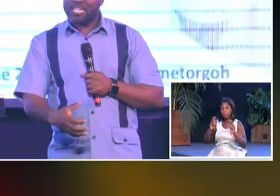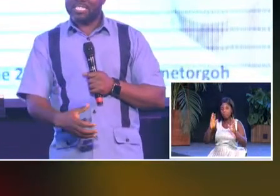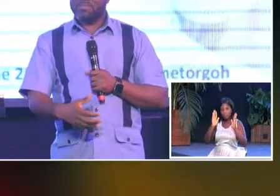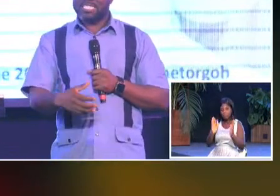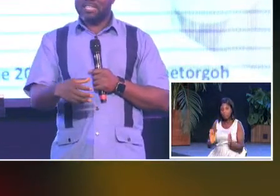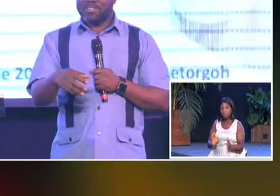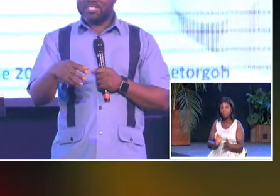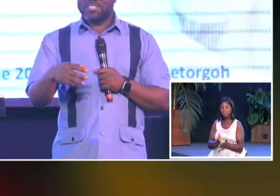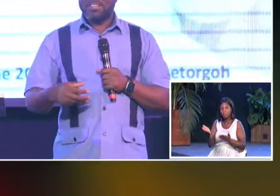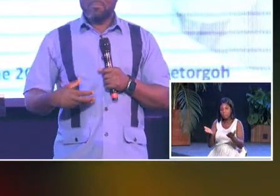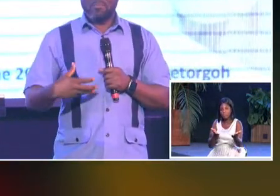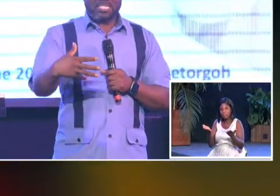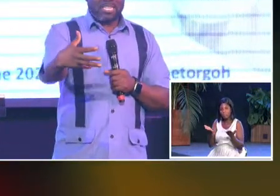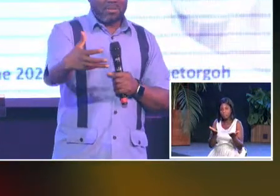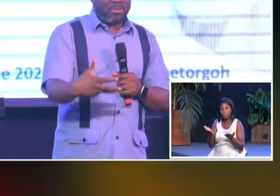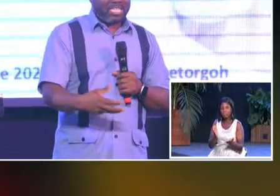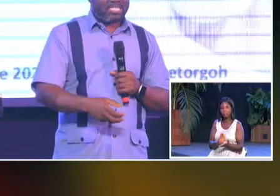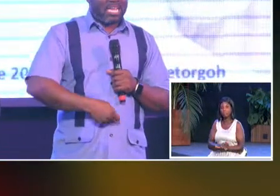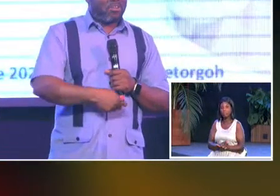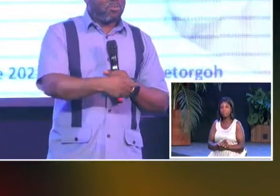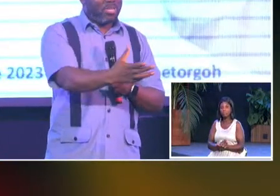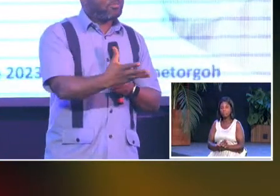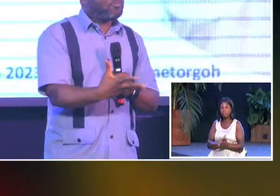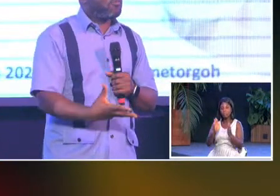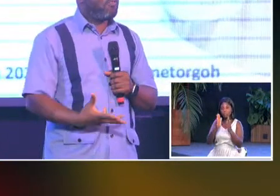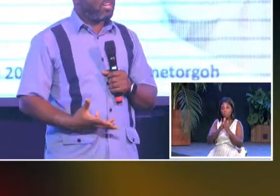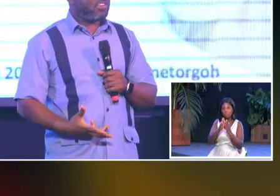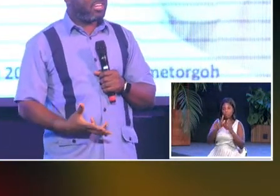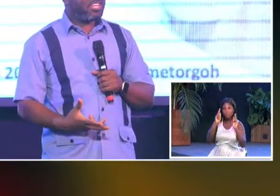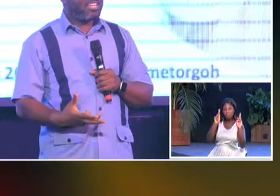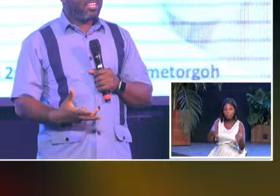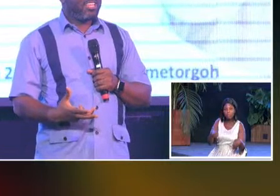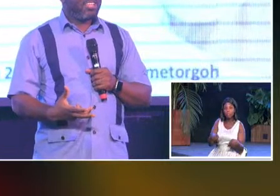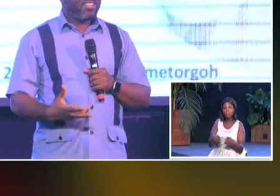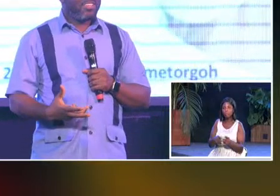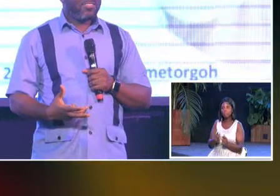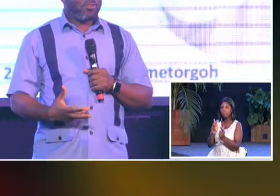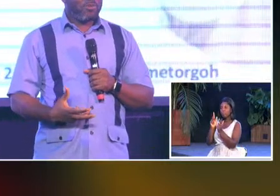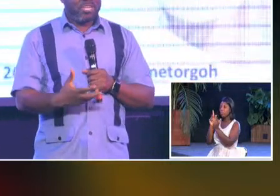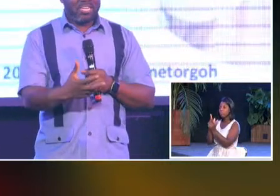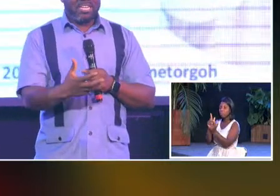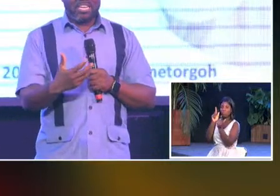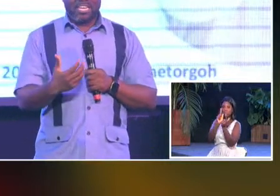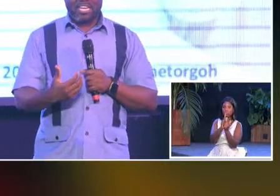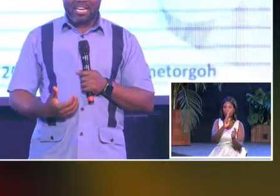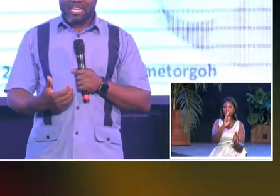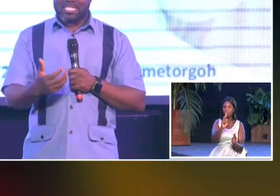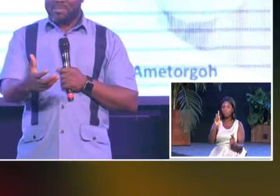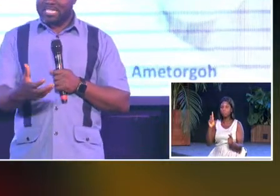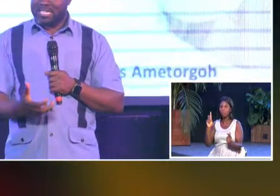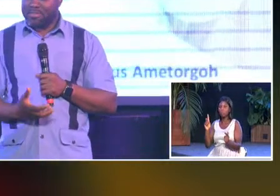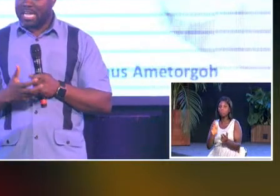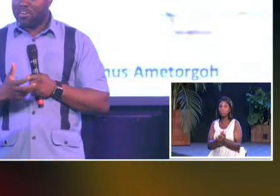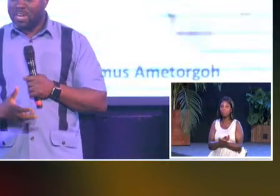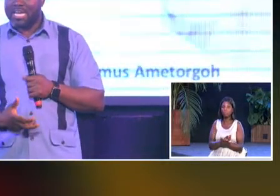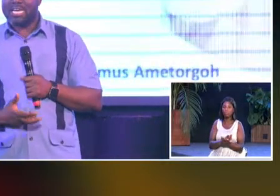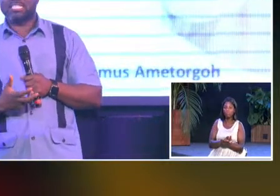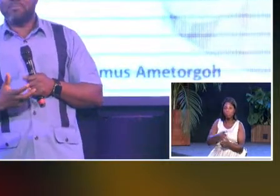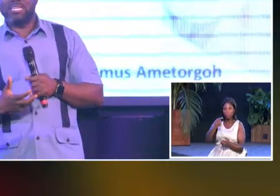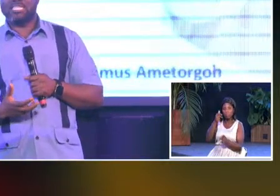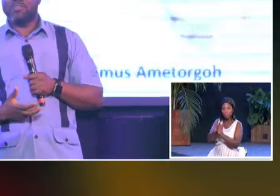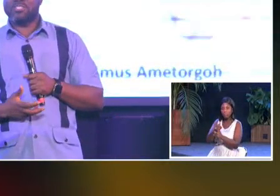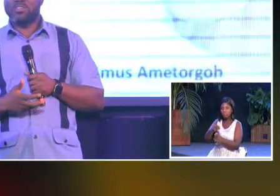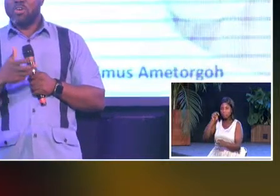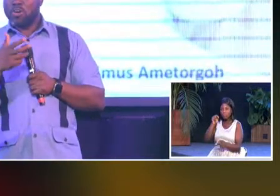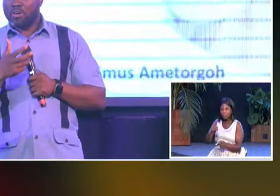doing customer service meeting in person, now you meet people virtually. So you need a customer service, an online